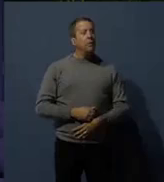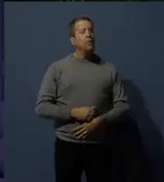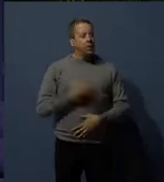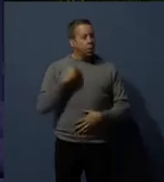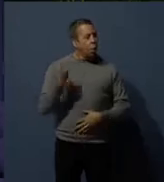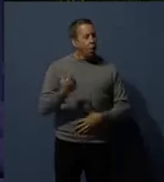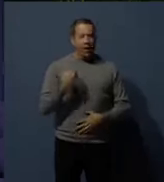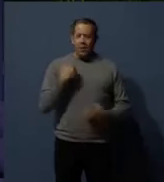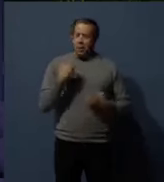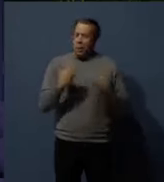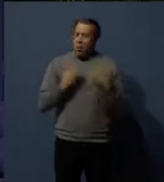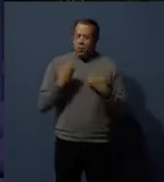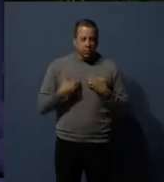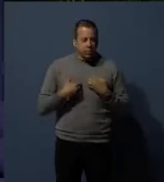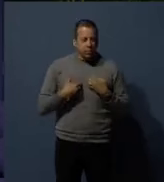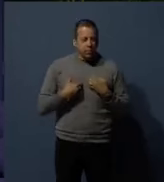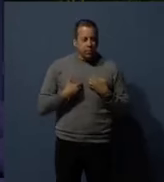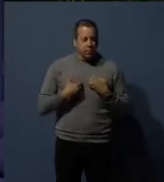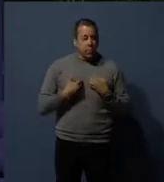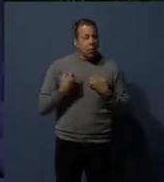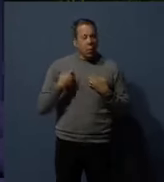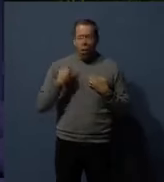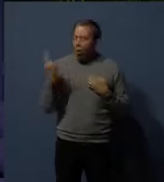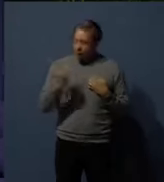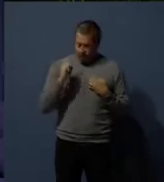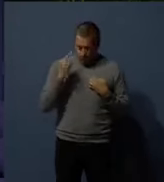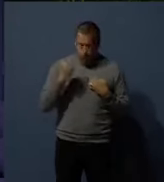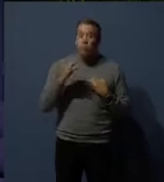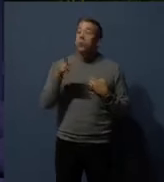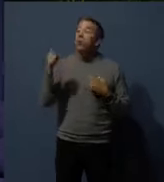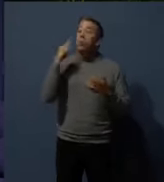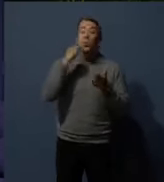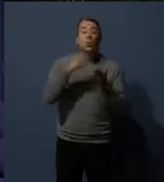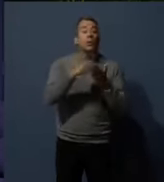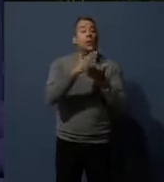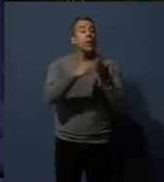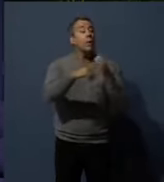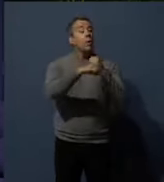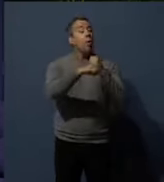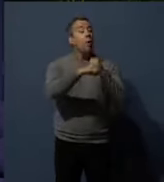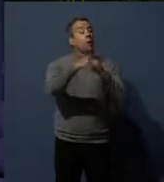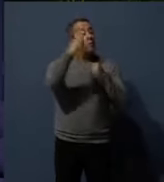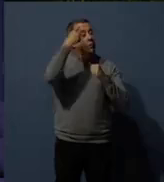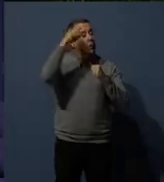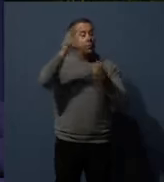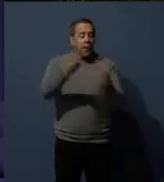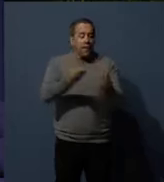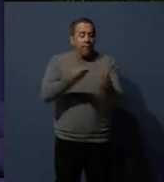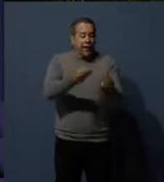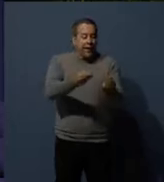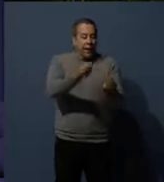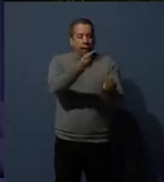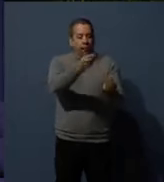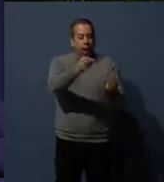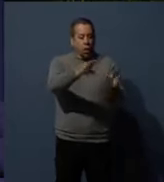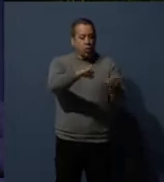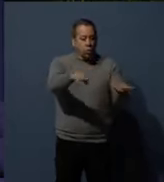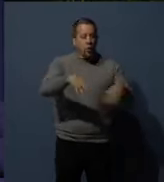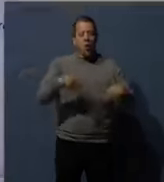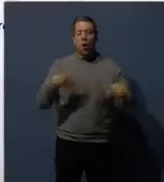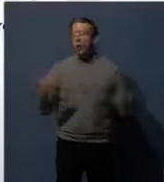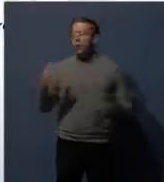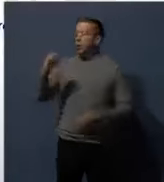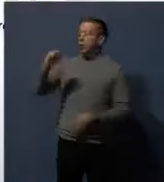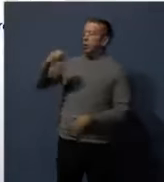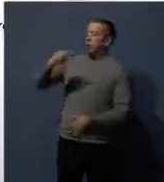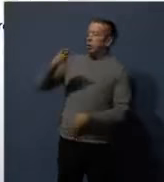with emotions first, and then everything else follows. Have you ever seen a commercial for Feed the Children or Shriners Children or ASPCA?